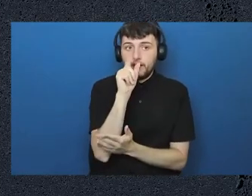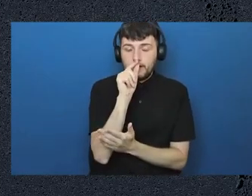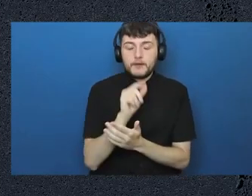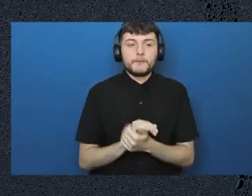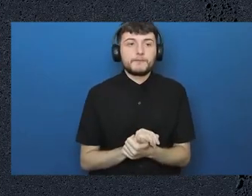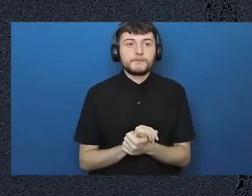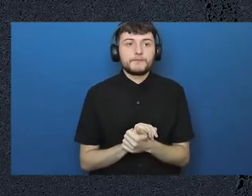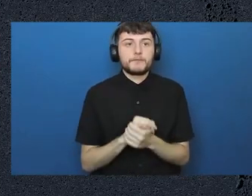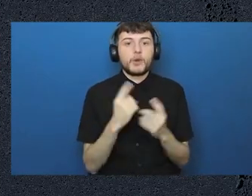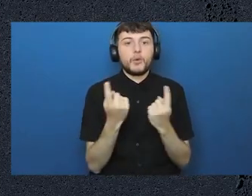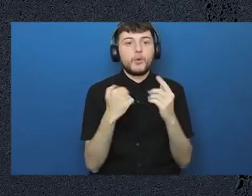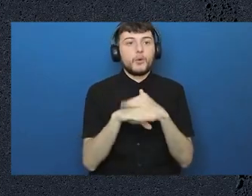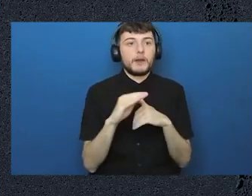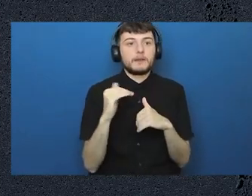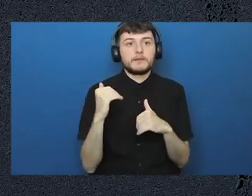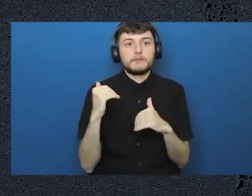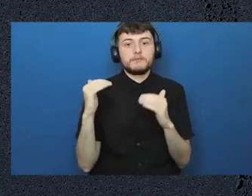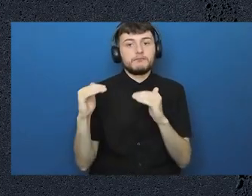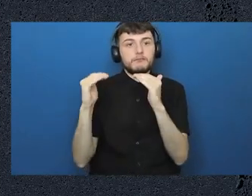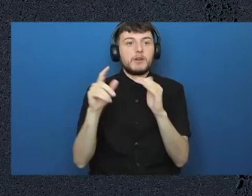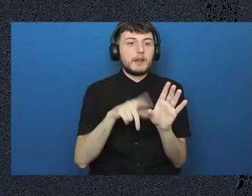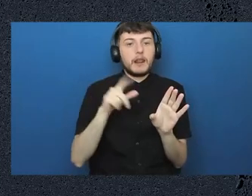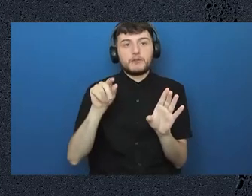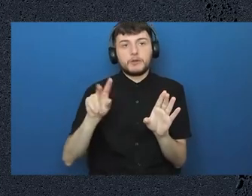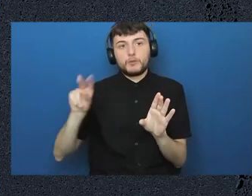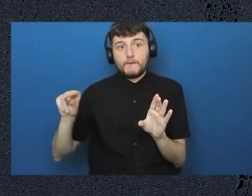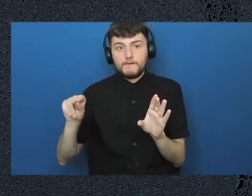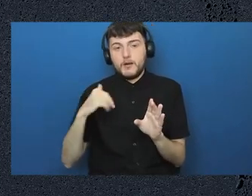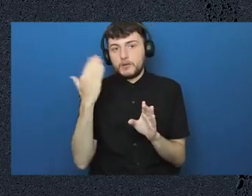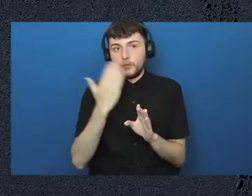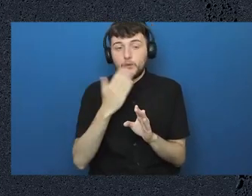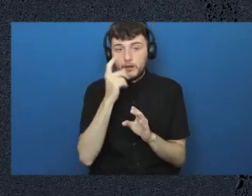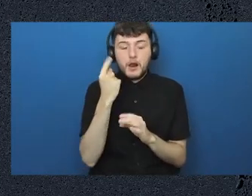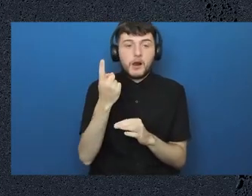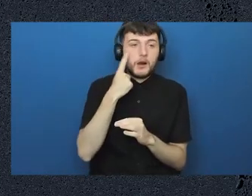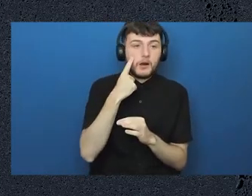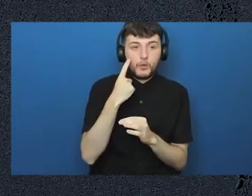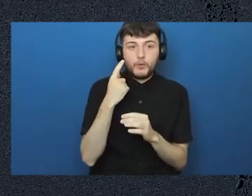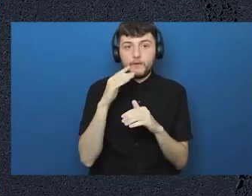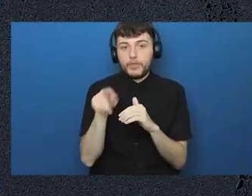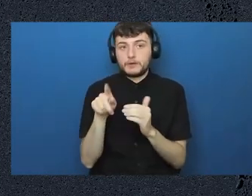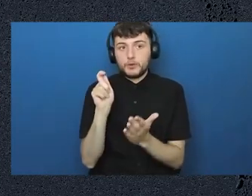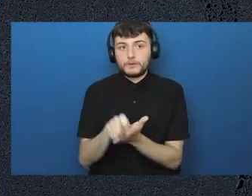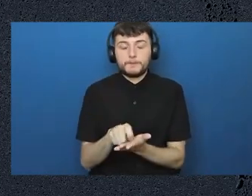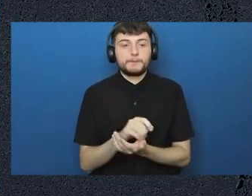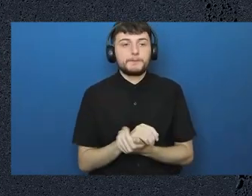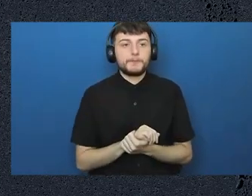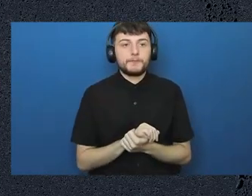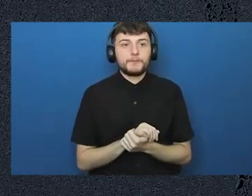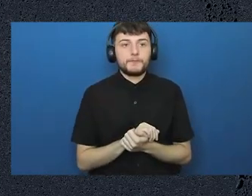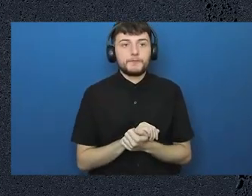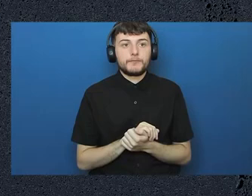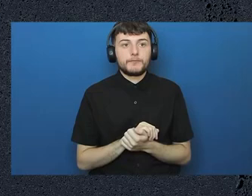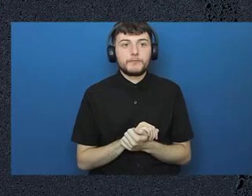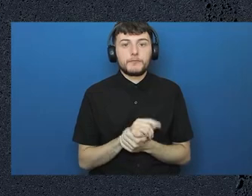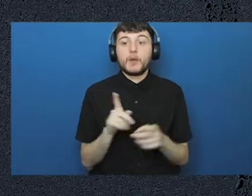senior high school, please look out for them. We did the story thing. We simplified the application and